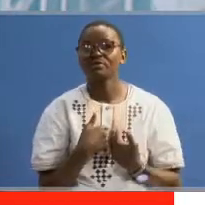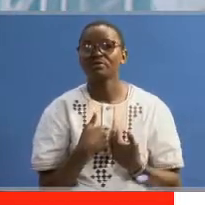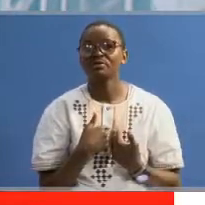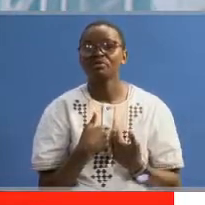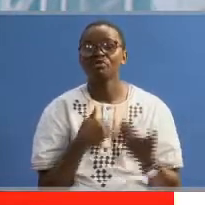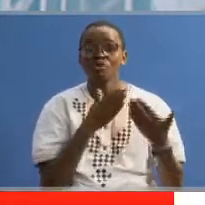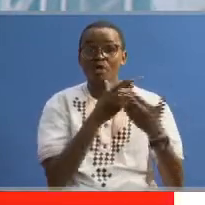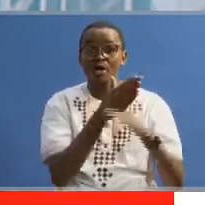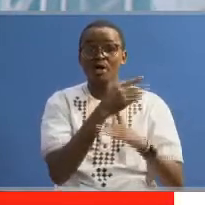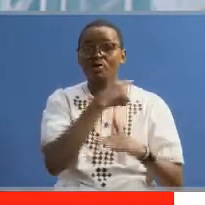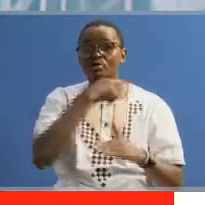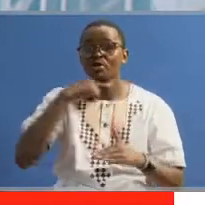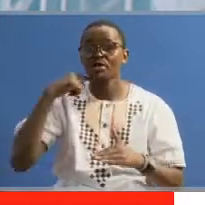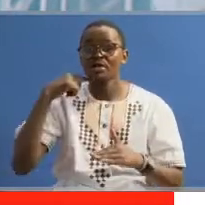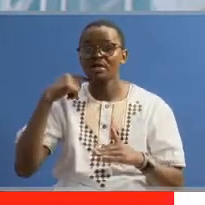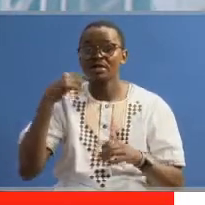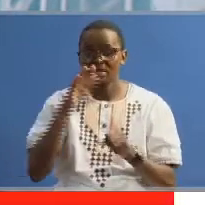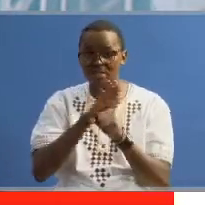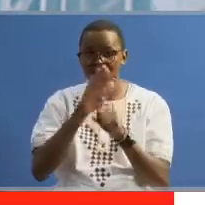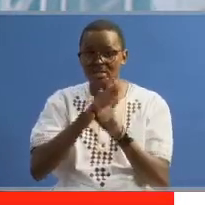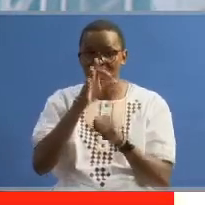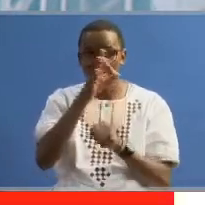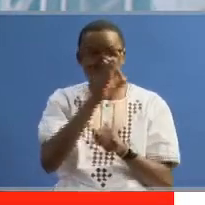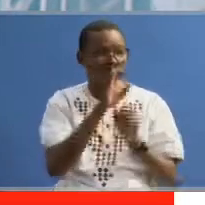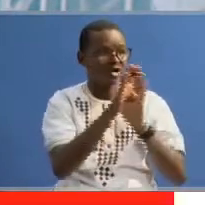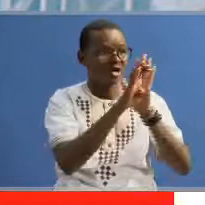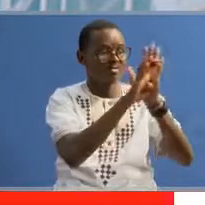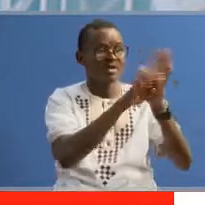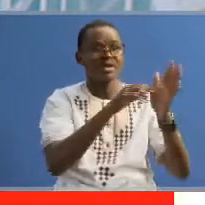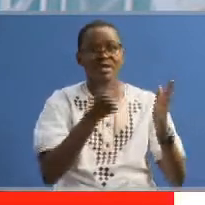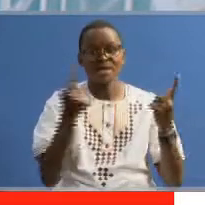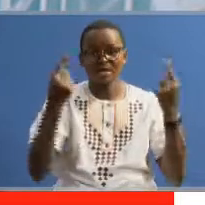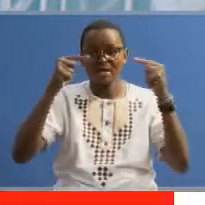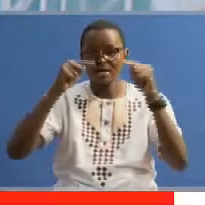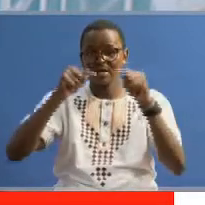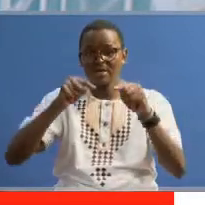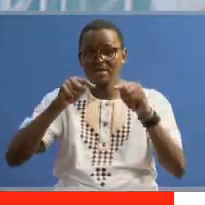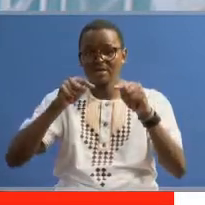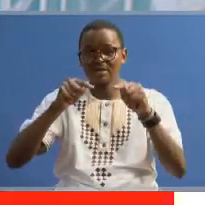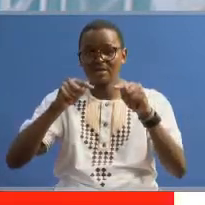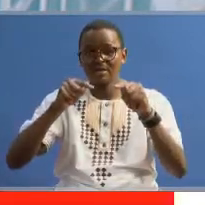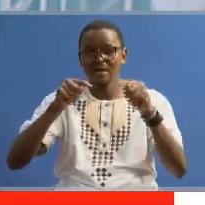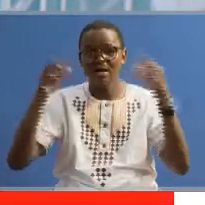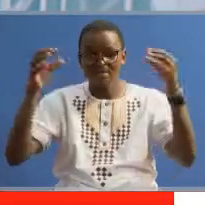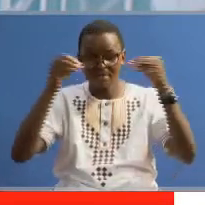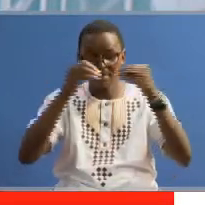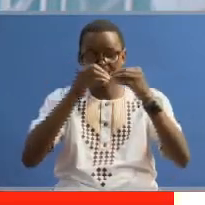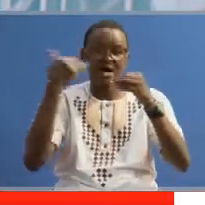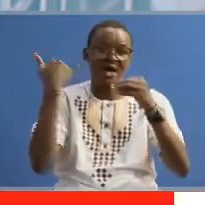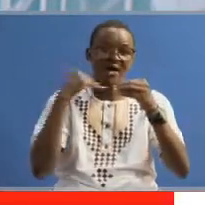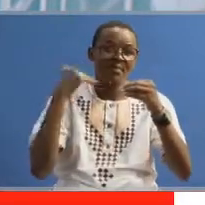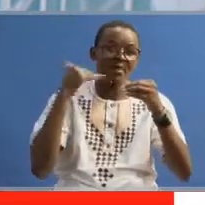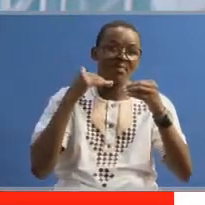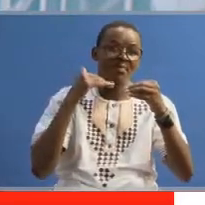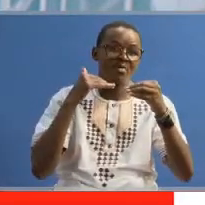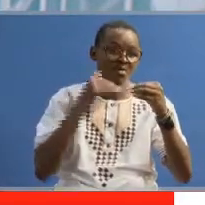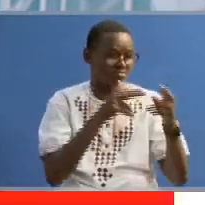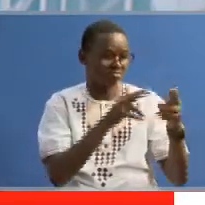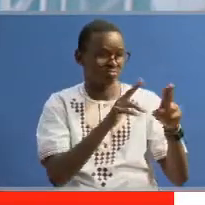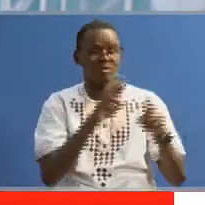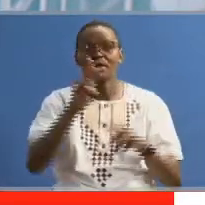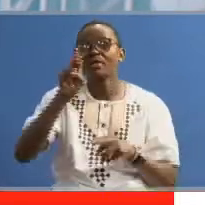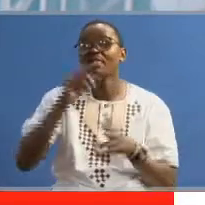have a right to kill, especially if, for example, they came across a gang and the gang was shooting at